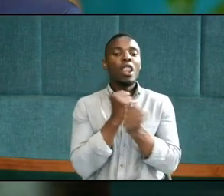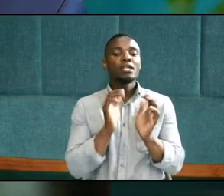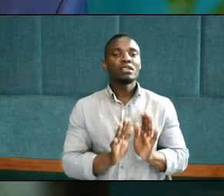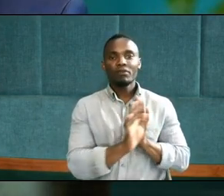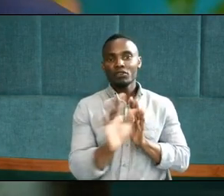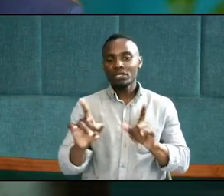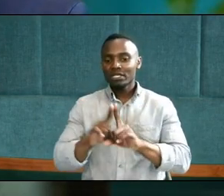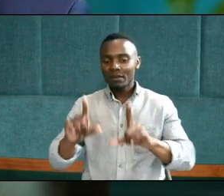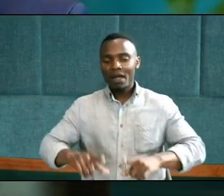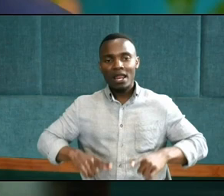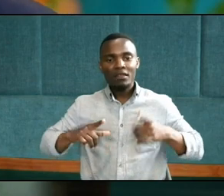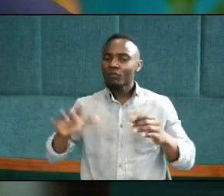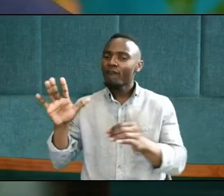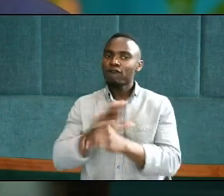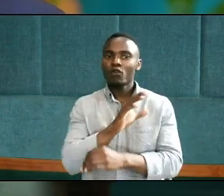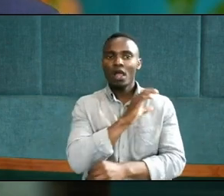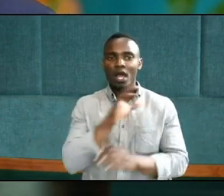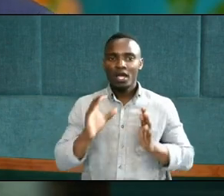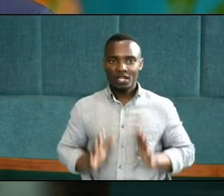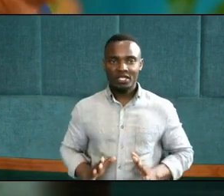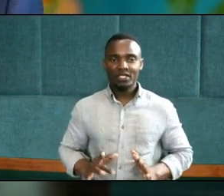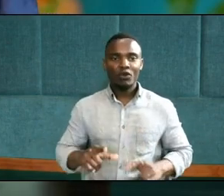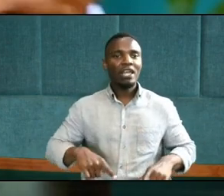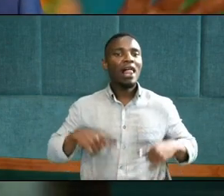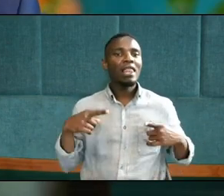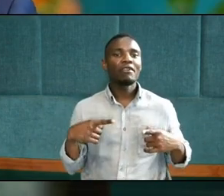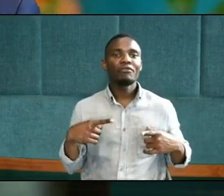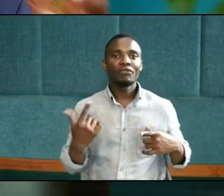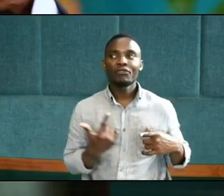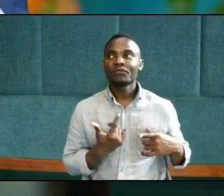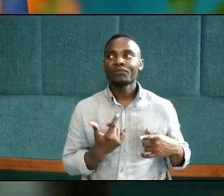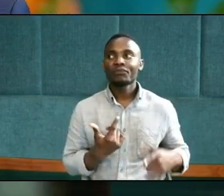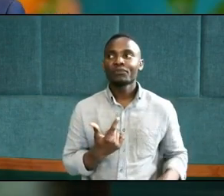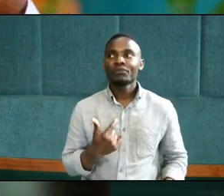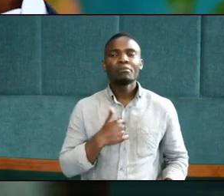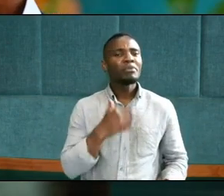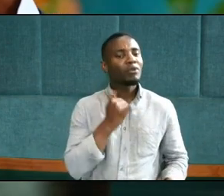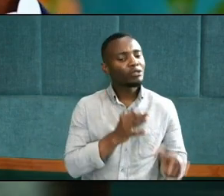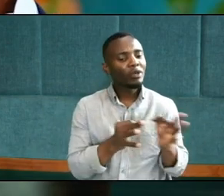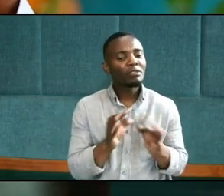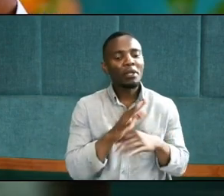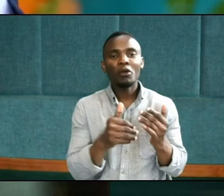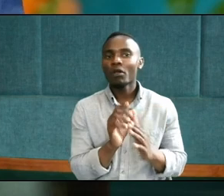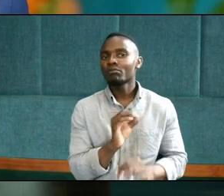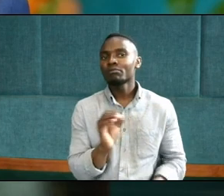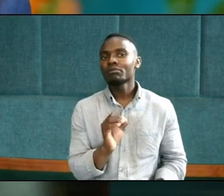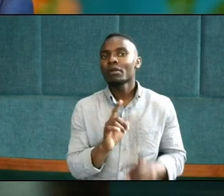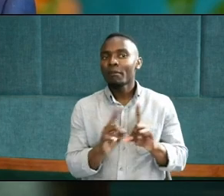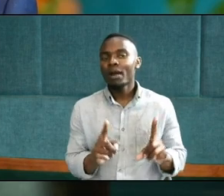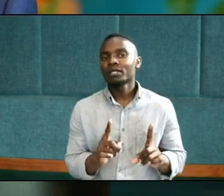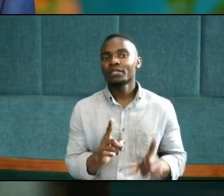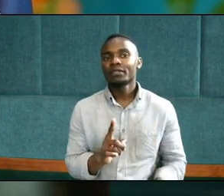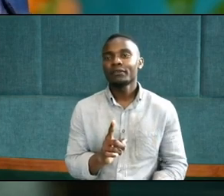a full Christian life. I have no time to tell you what is in all that. But, my